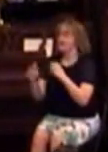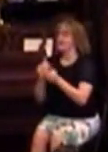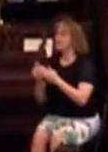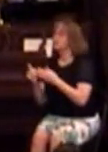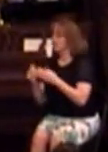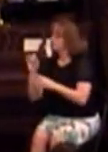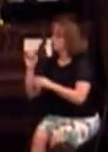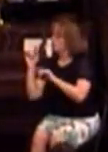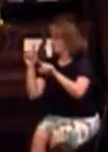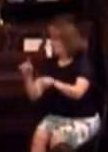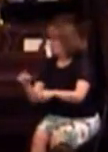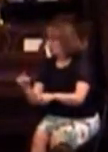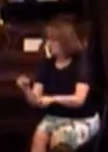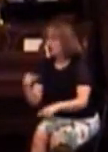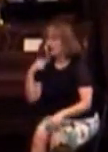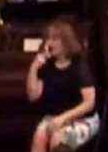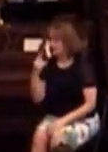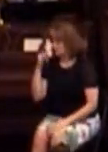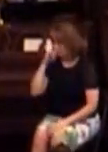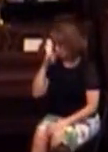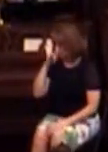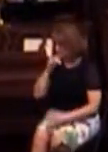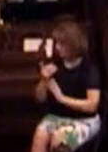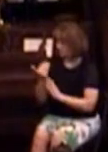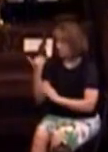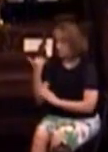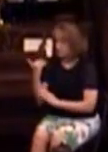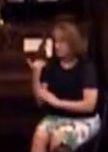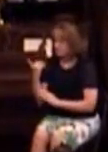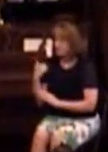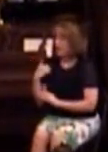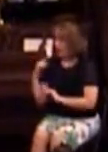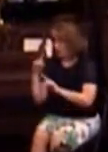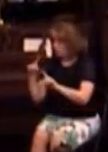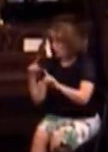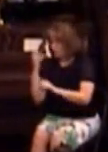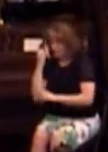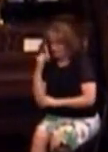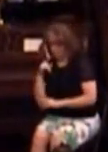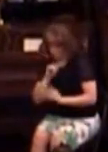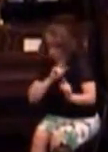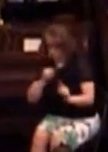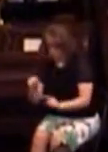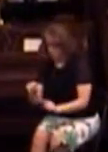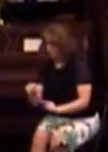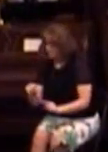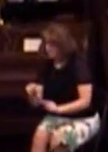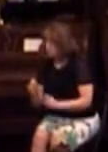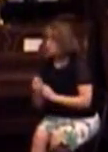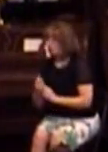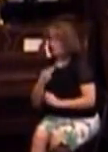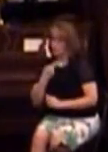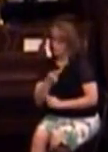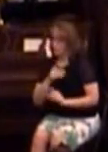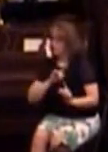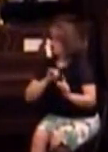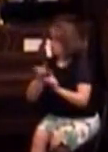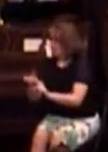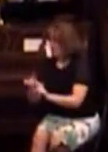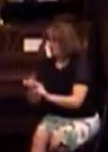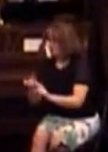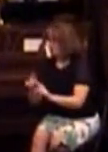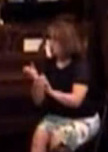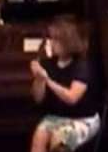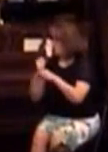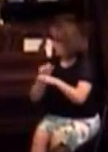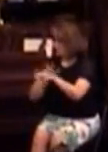kid, the reason I came this year, I said to a kid, I'll go if you go. She said, I'll go. I went. So if you say to me, if you didn't go to Creation before, and you say, I'll go